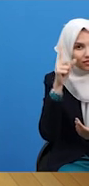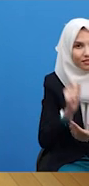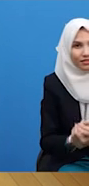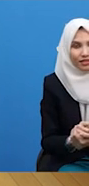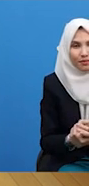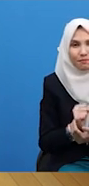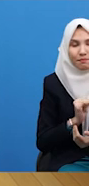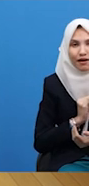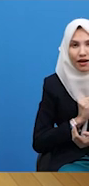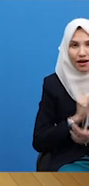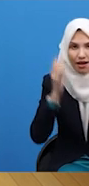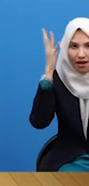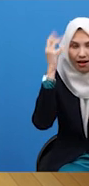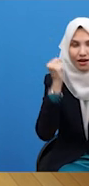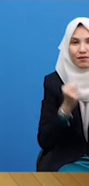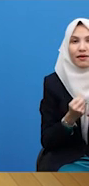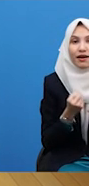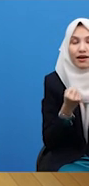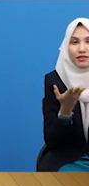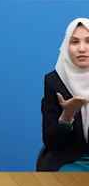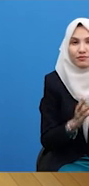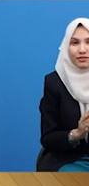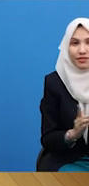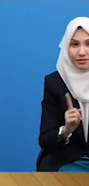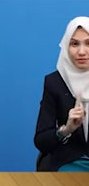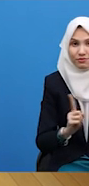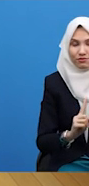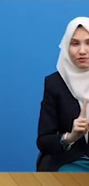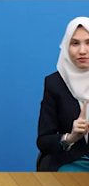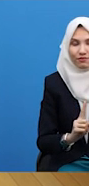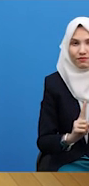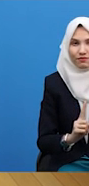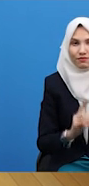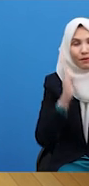I hope my explanation has been helpful to you.